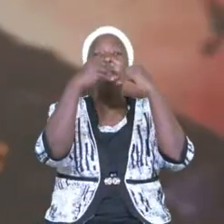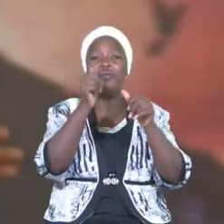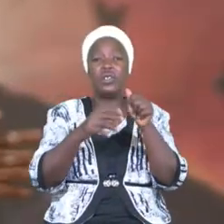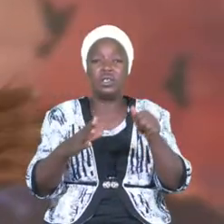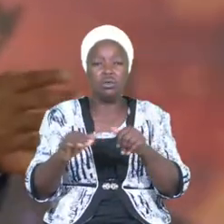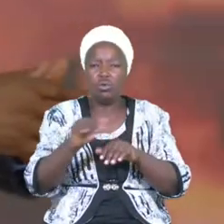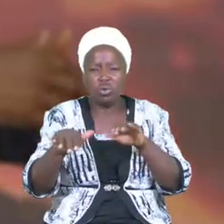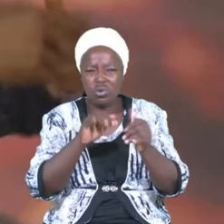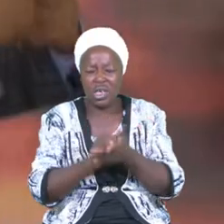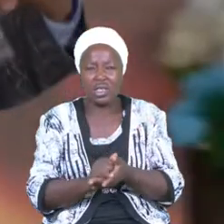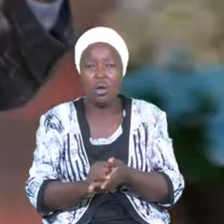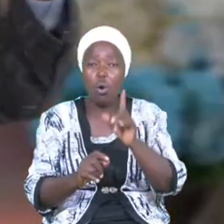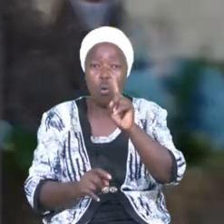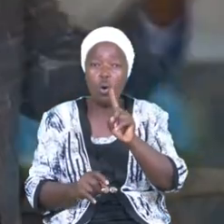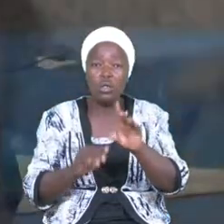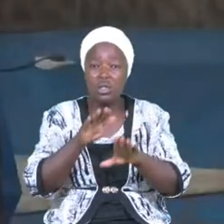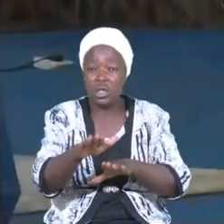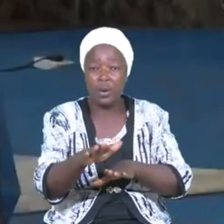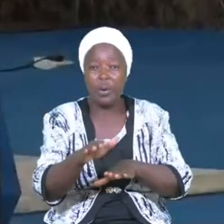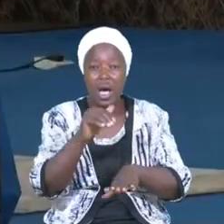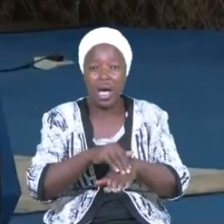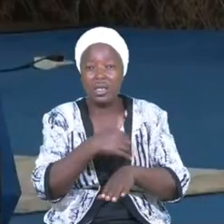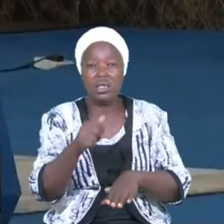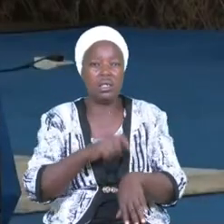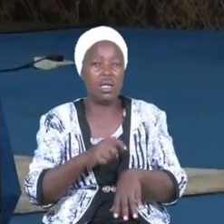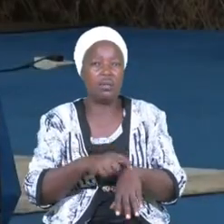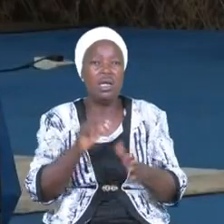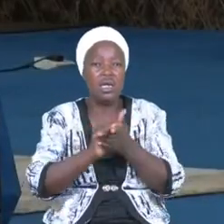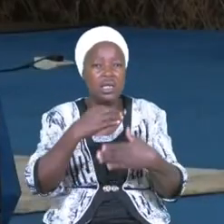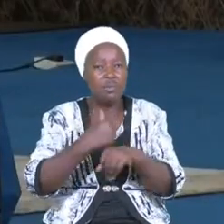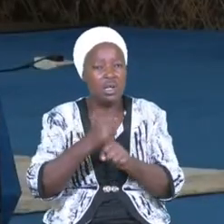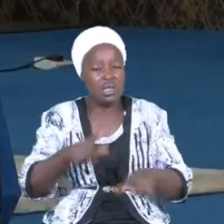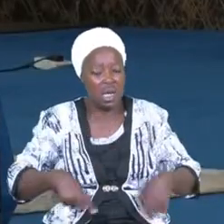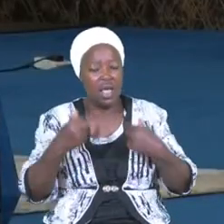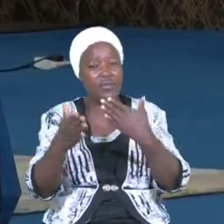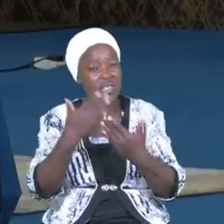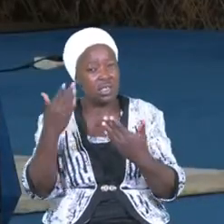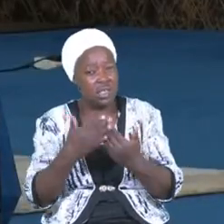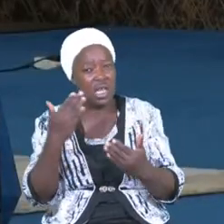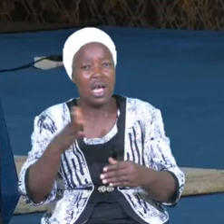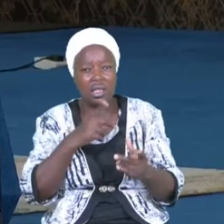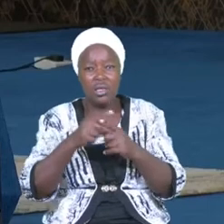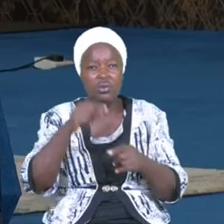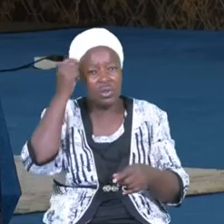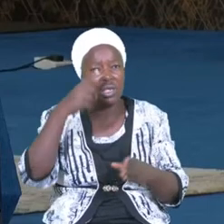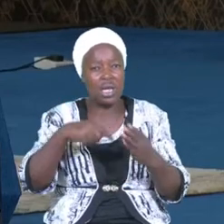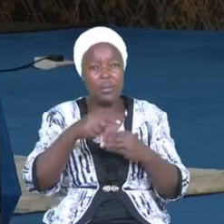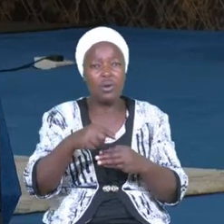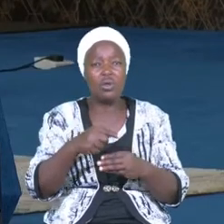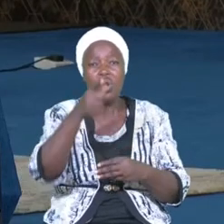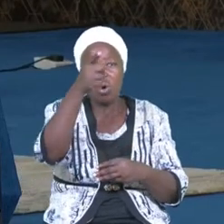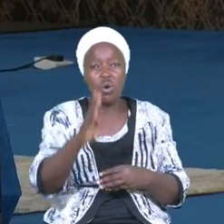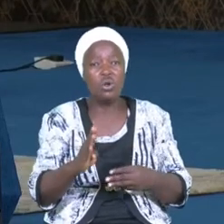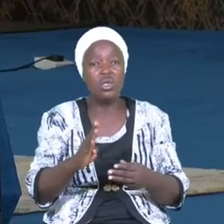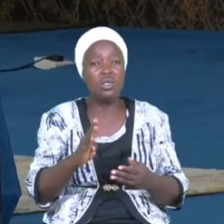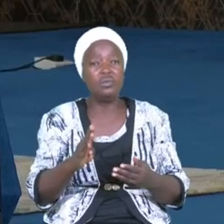at a time. That makes life easy. And when you think about godliness and